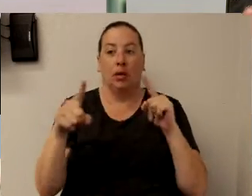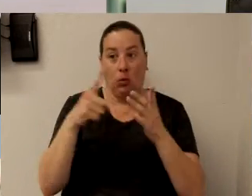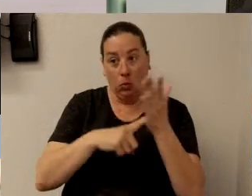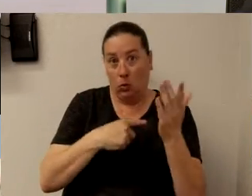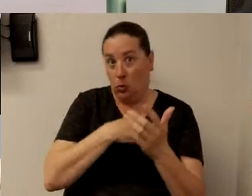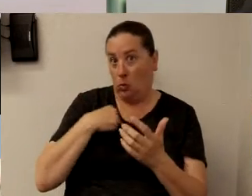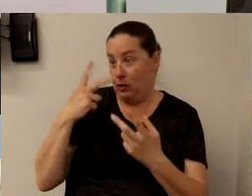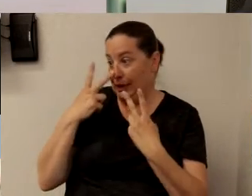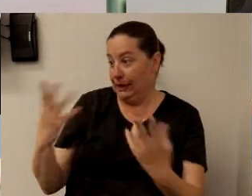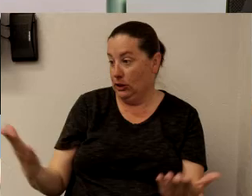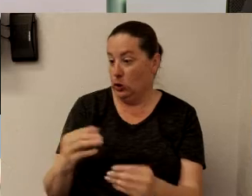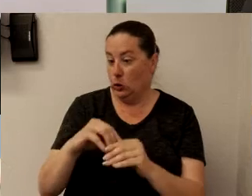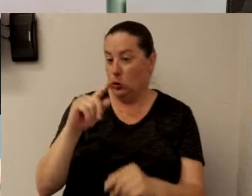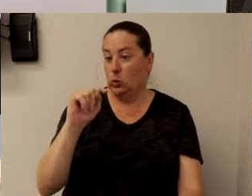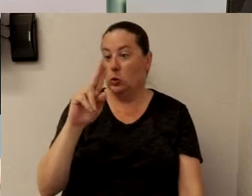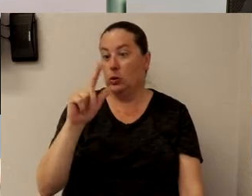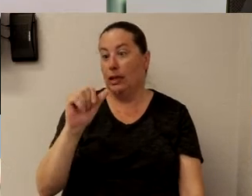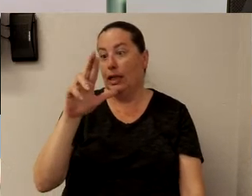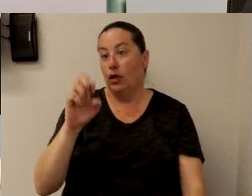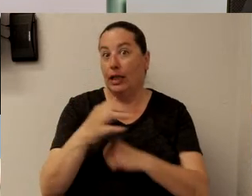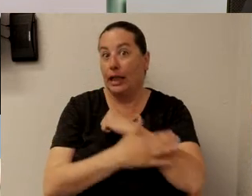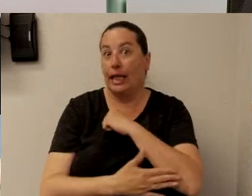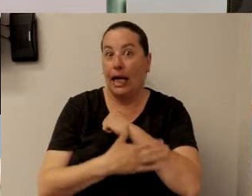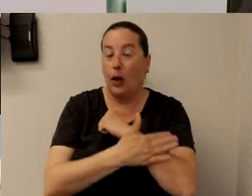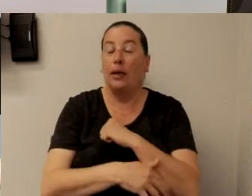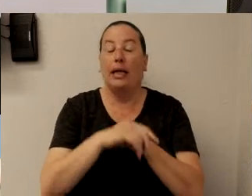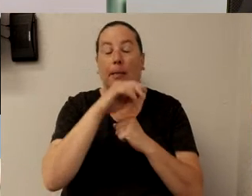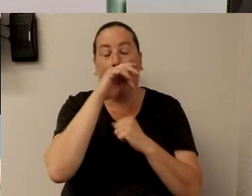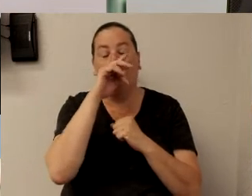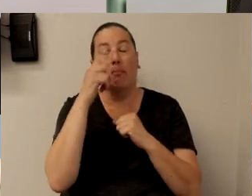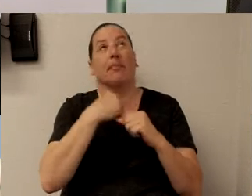And I would just continue to really